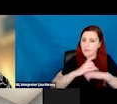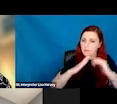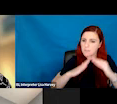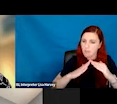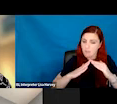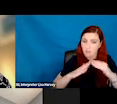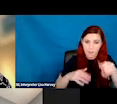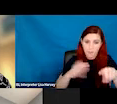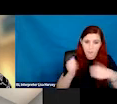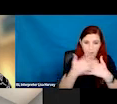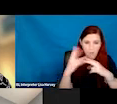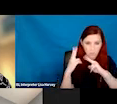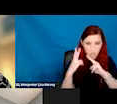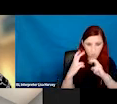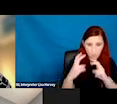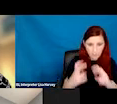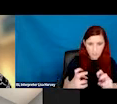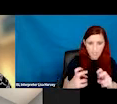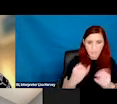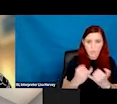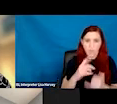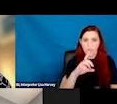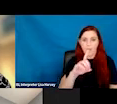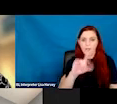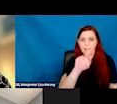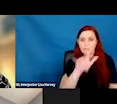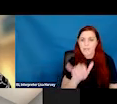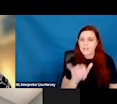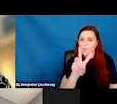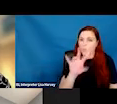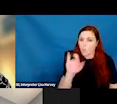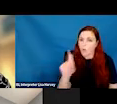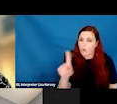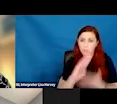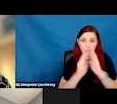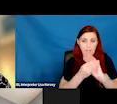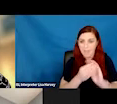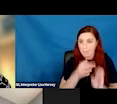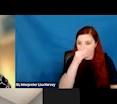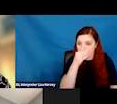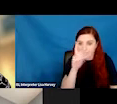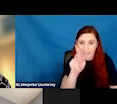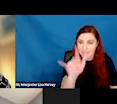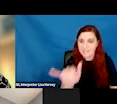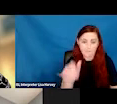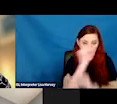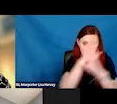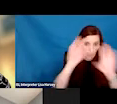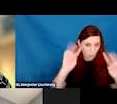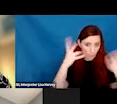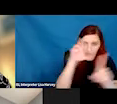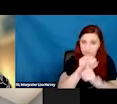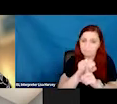they did a lot of research, and Daisy Ward, for example, just became Daisy. It's very clear, very quick and easy to